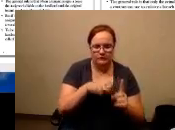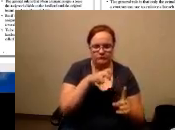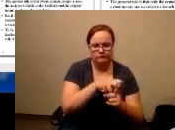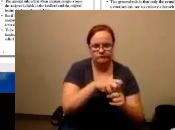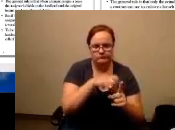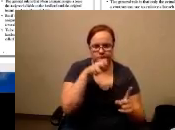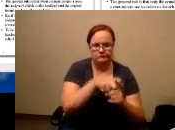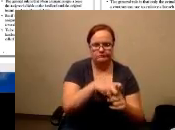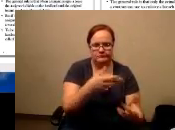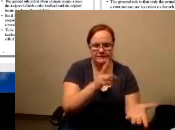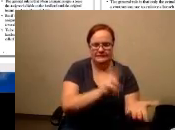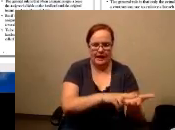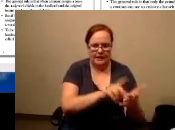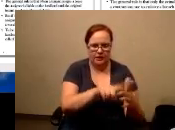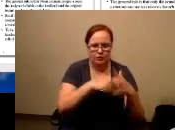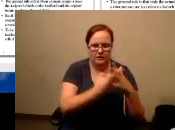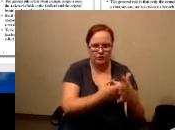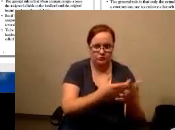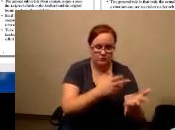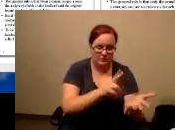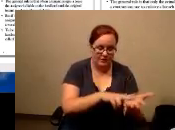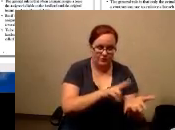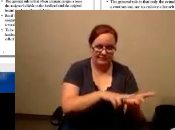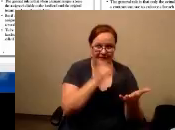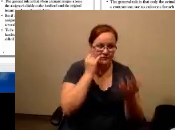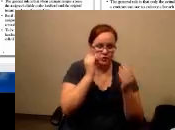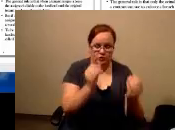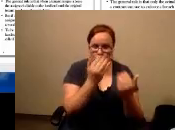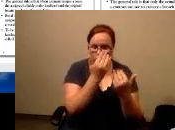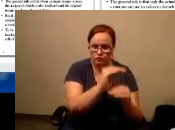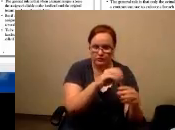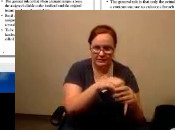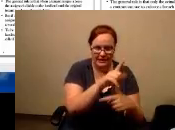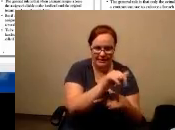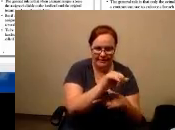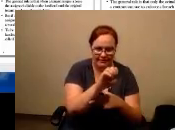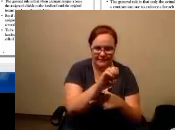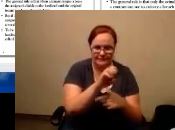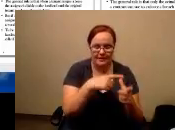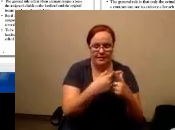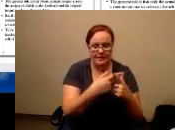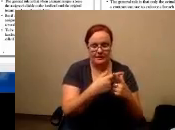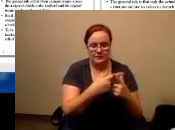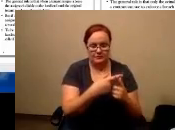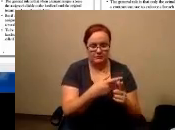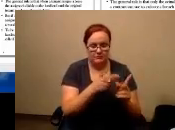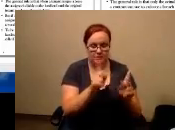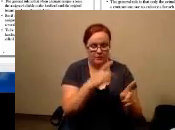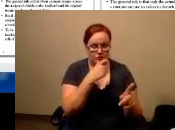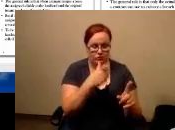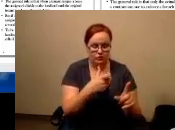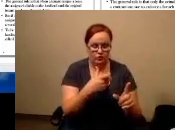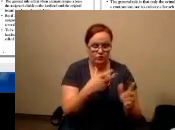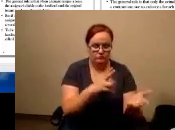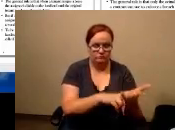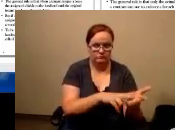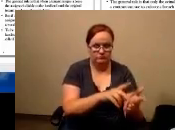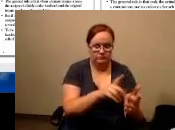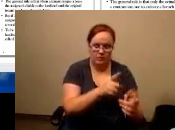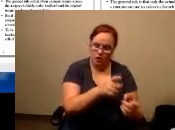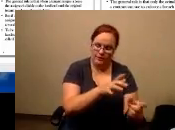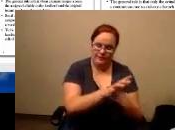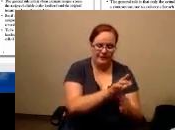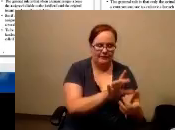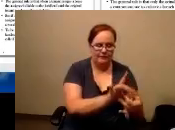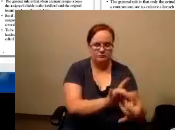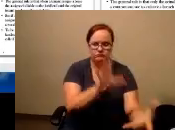original contract. And again, if there's no restrictions in the lease, the assignor is completely legally discharged from